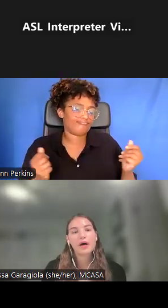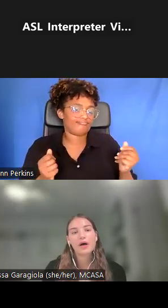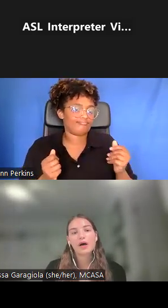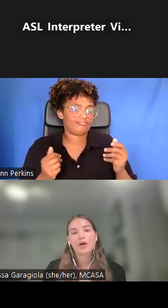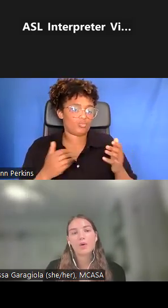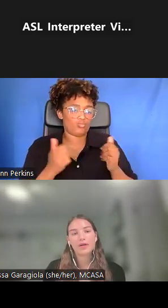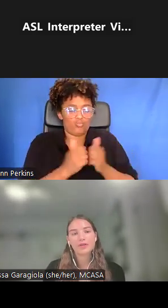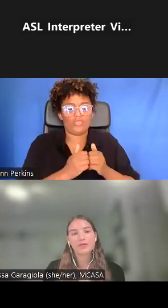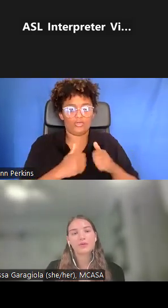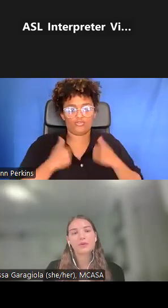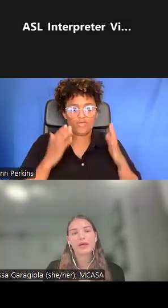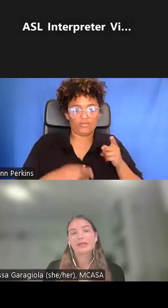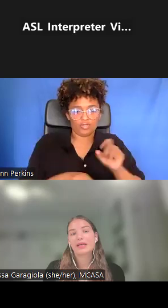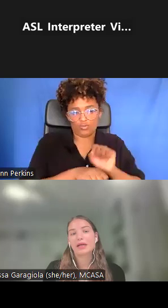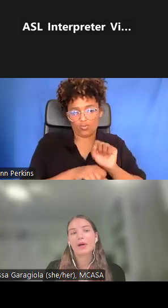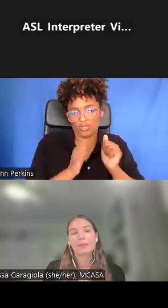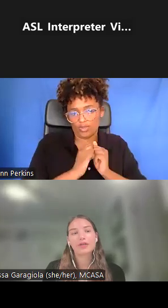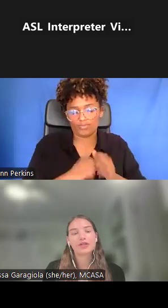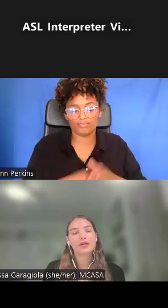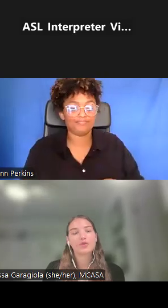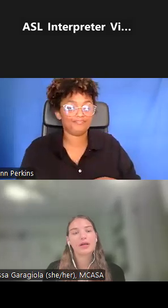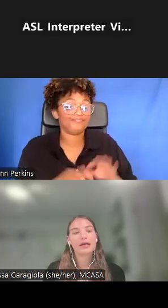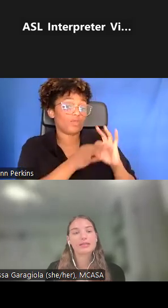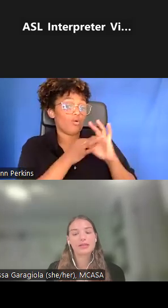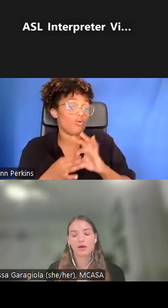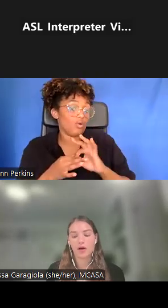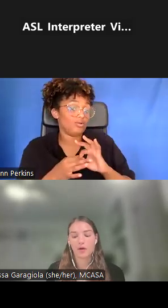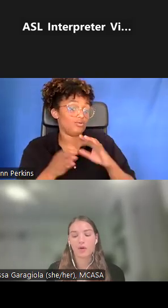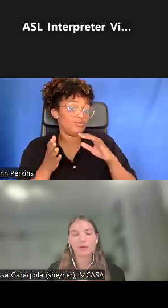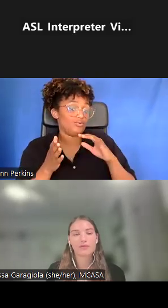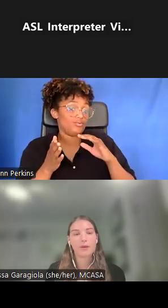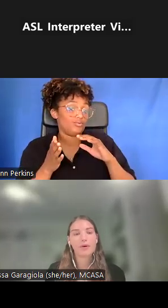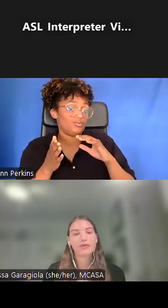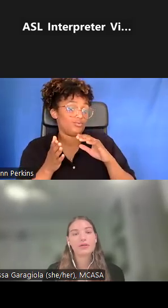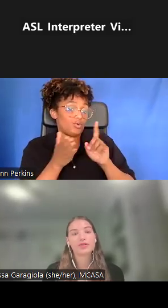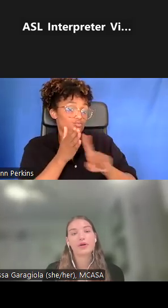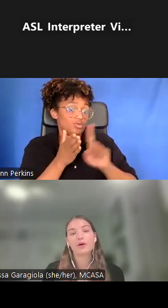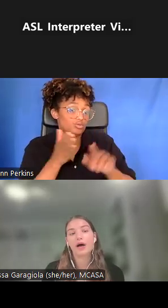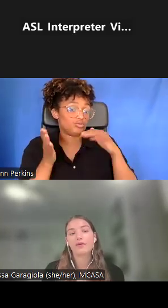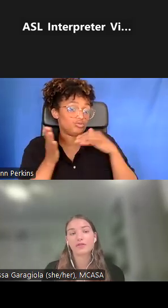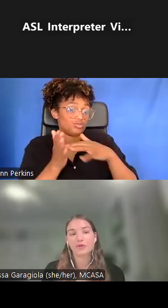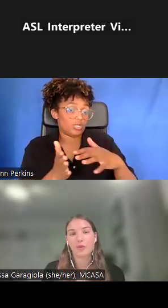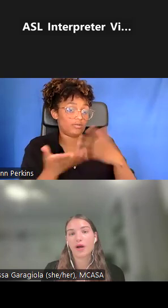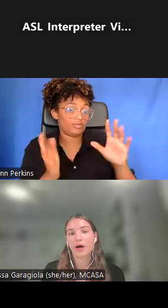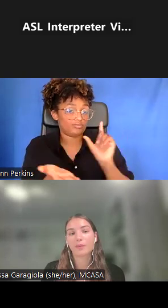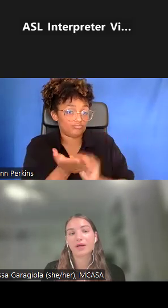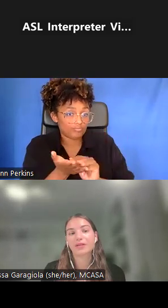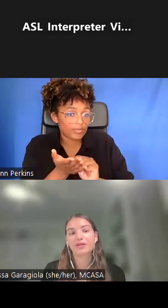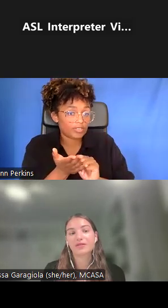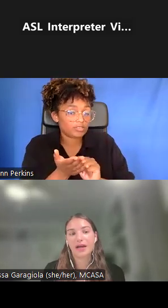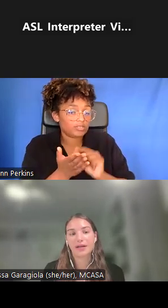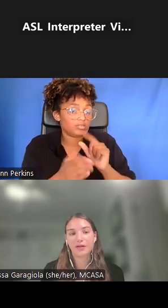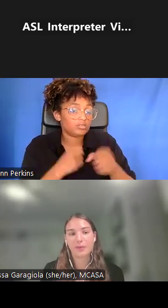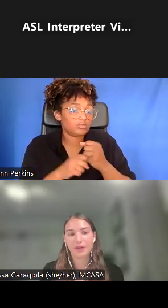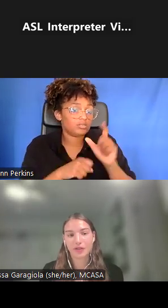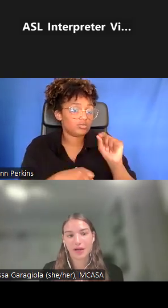So, according to a study published in a 2019 article from the Journal of Social Work on predictors